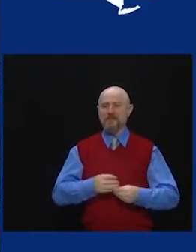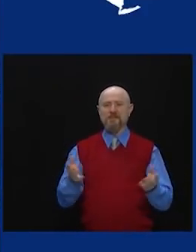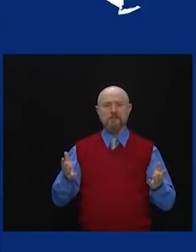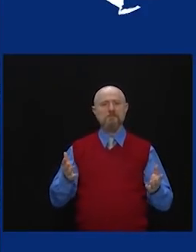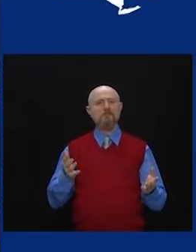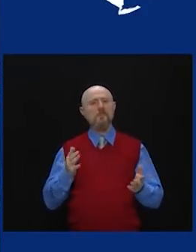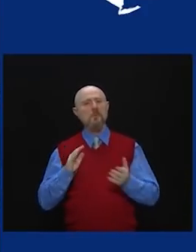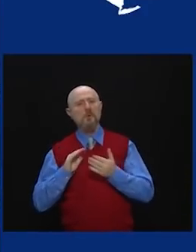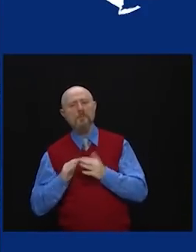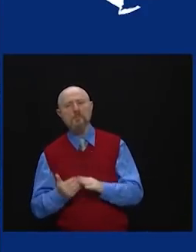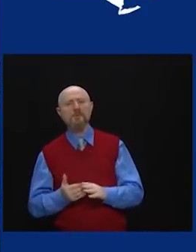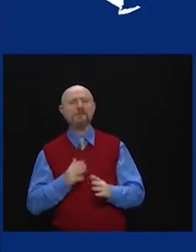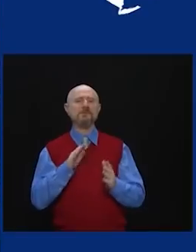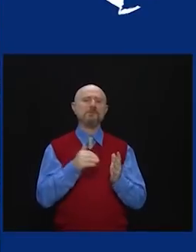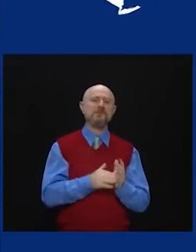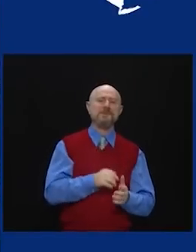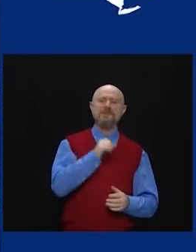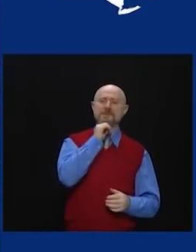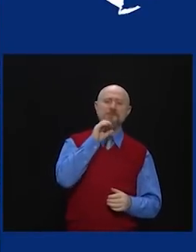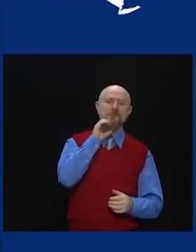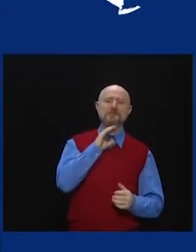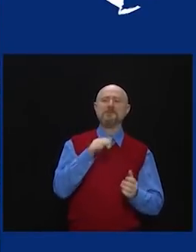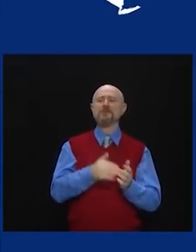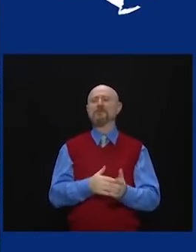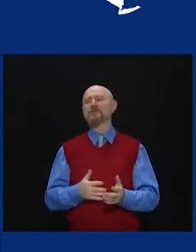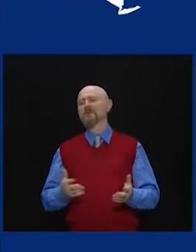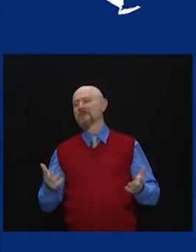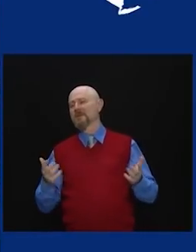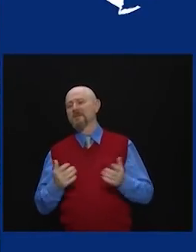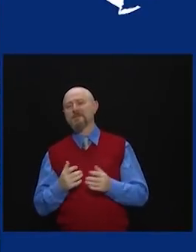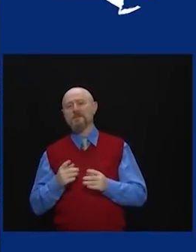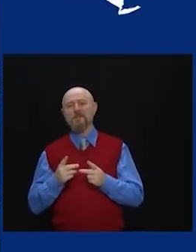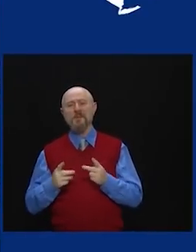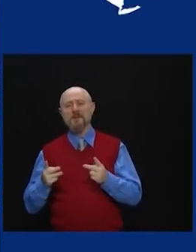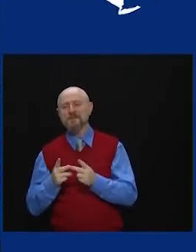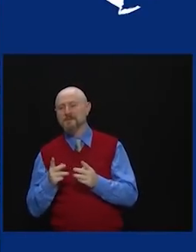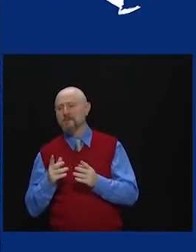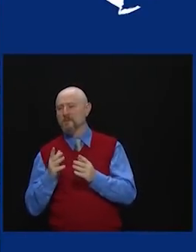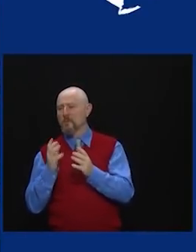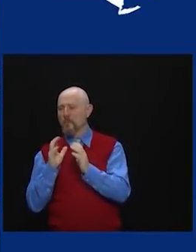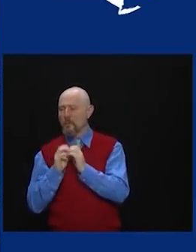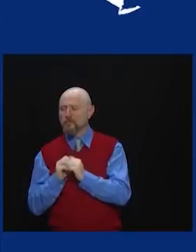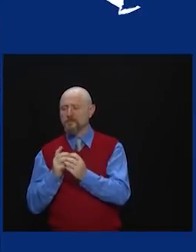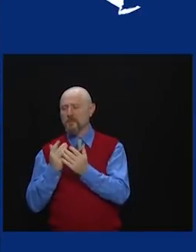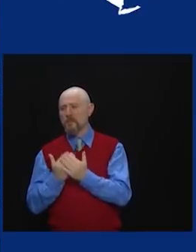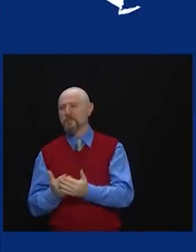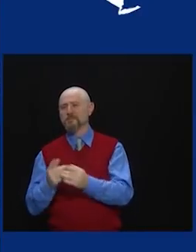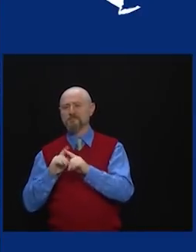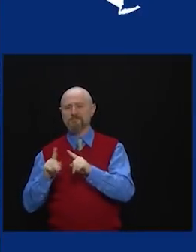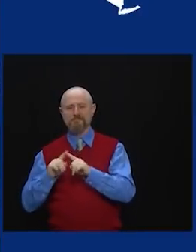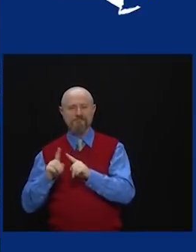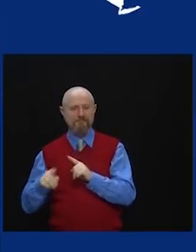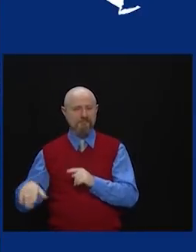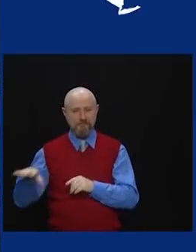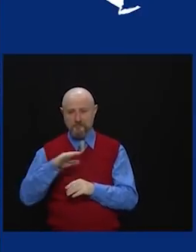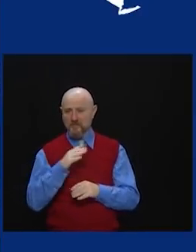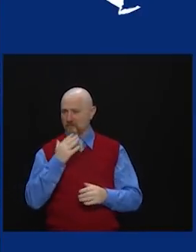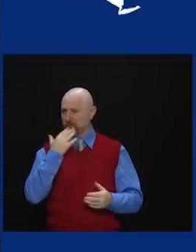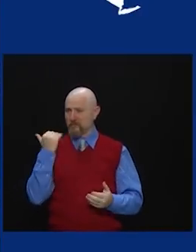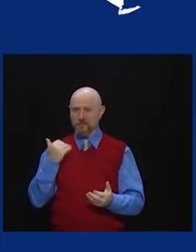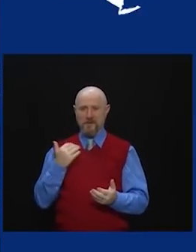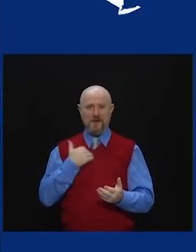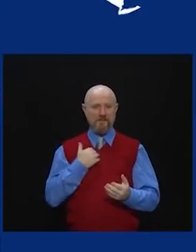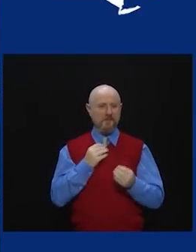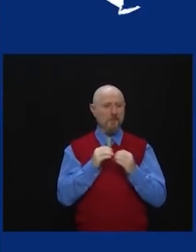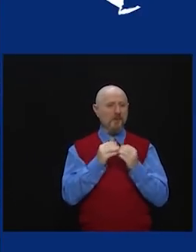centers and senior centers and places of worship, as well as hundreds of thousands of more of these better masks, these more effective masks being distributed